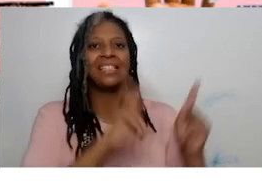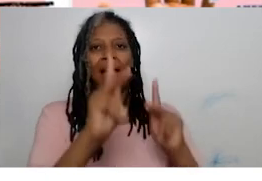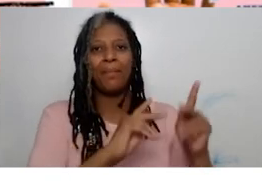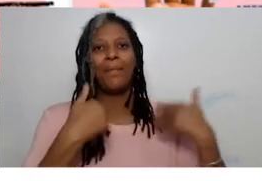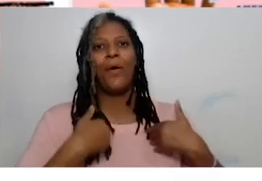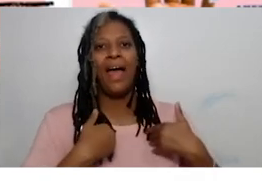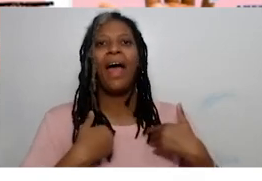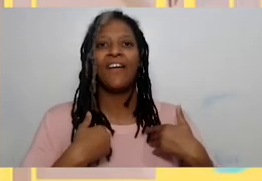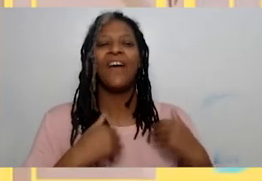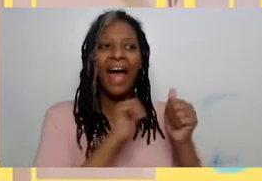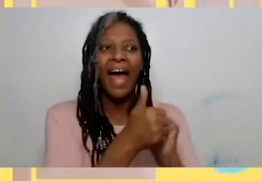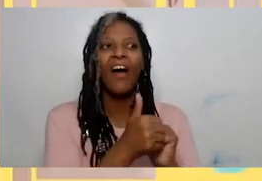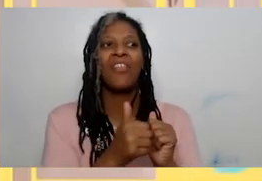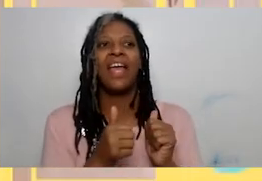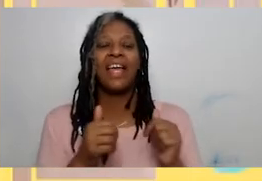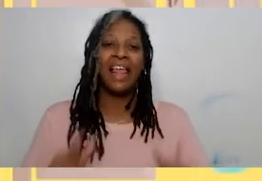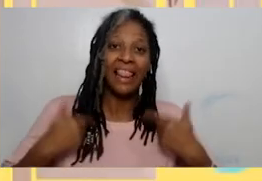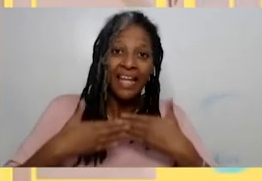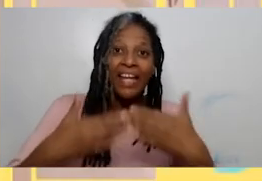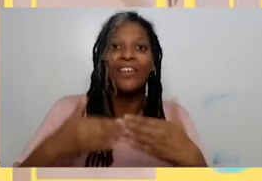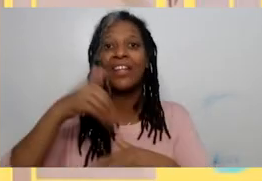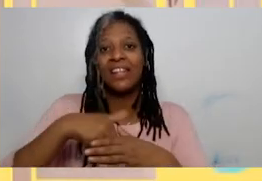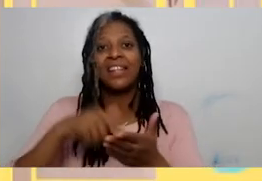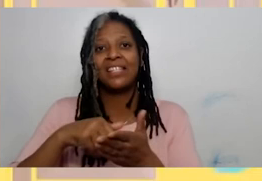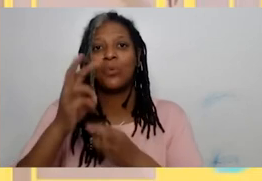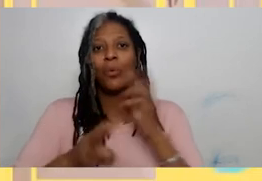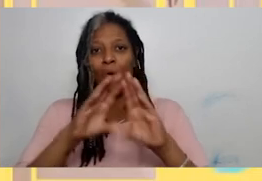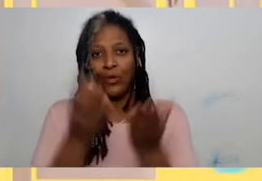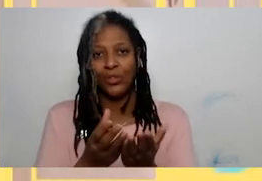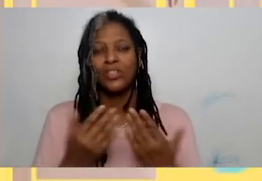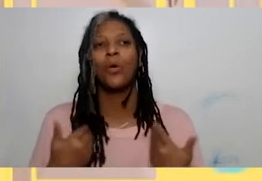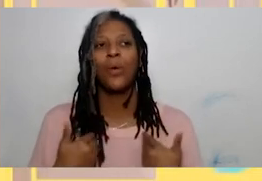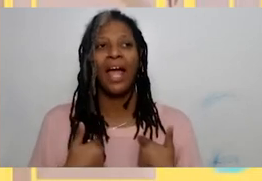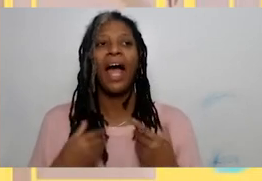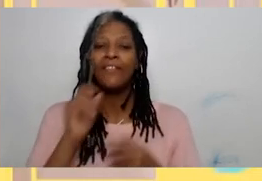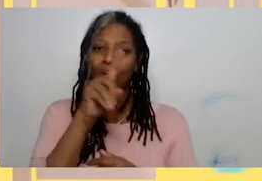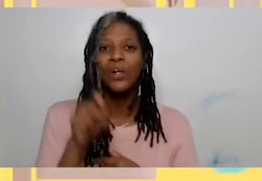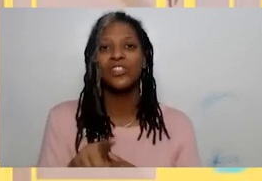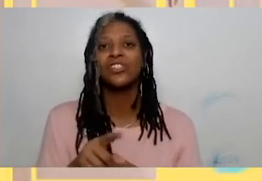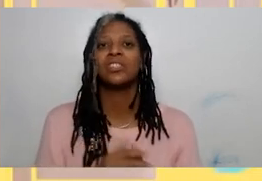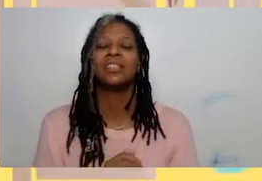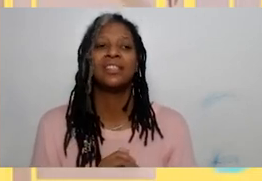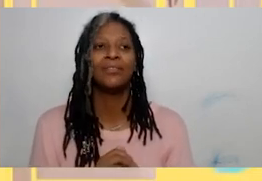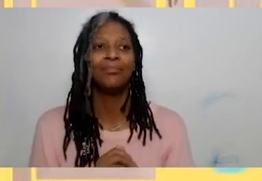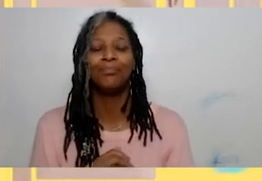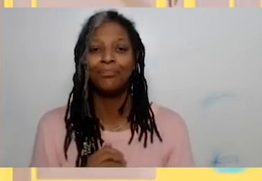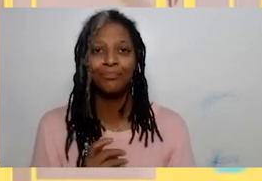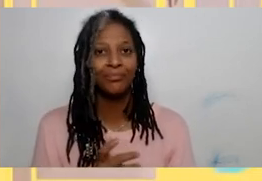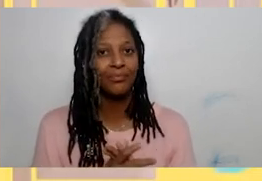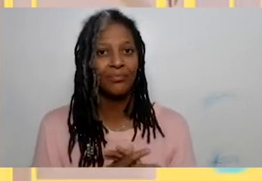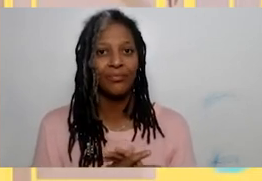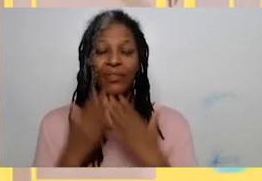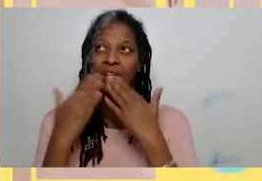world. So with our 5 minutes left, I want to give time for folks to ask any questions that you have. Thank